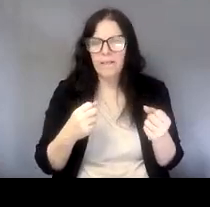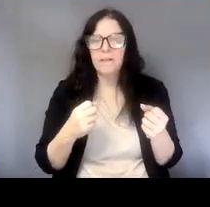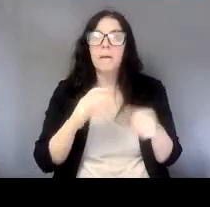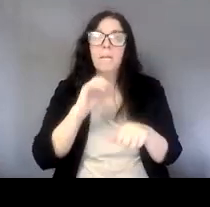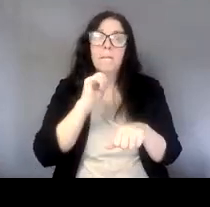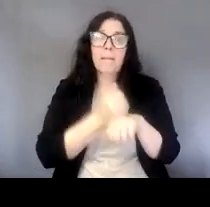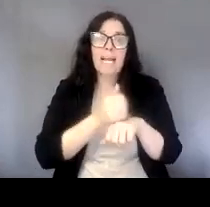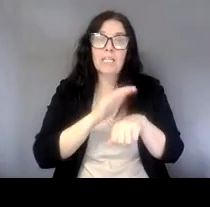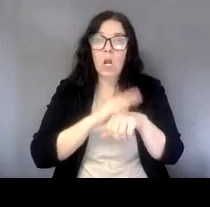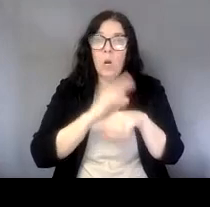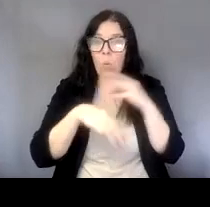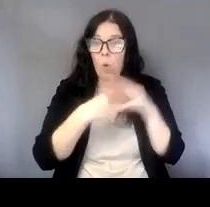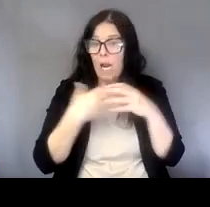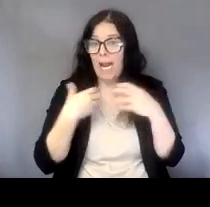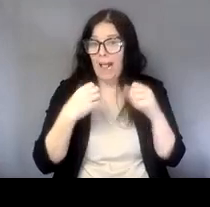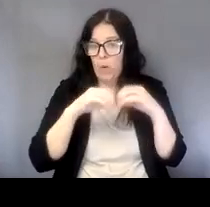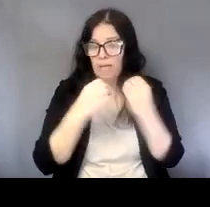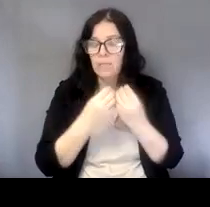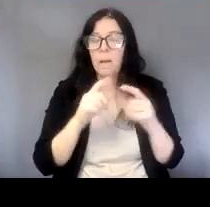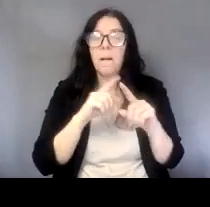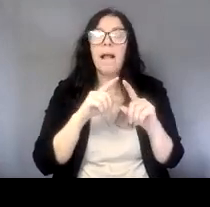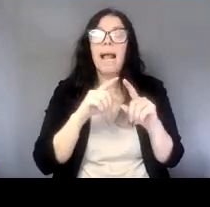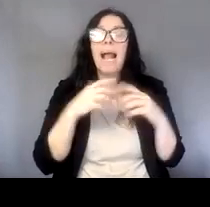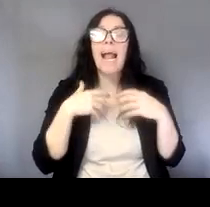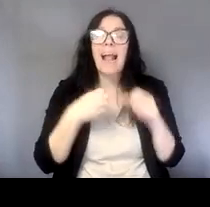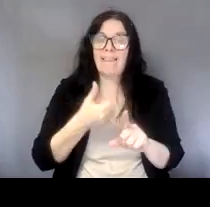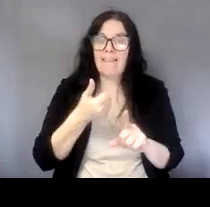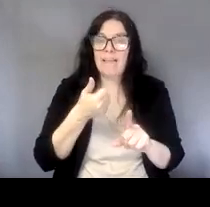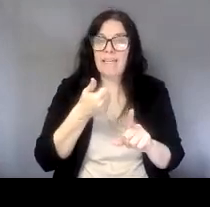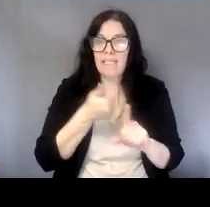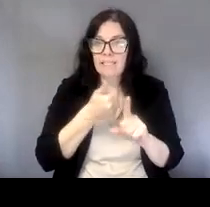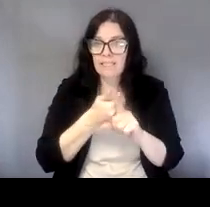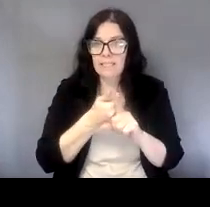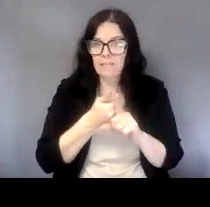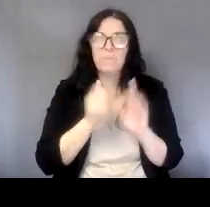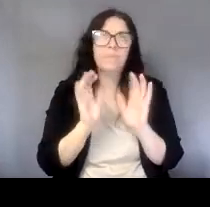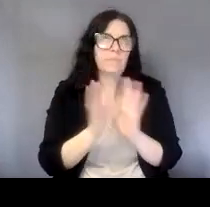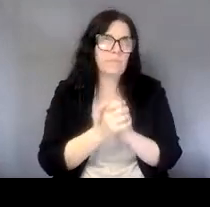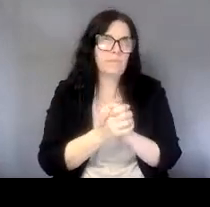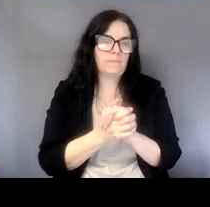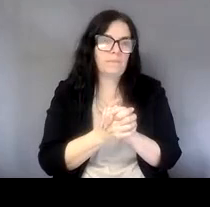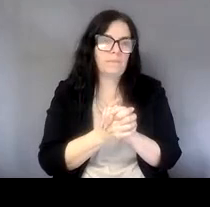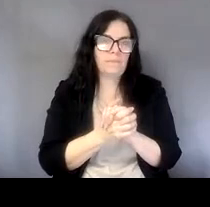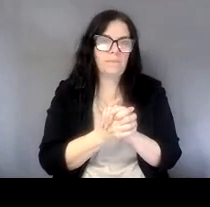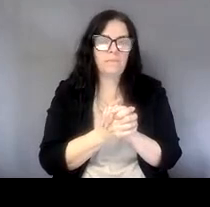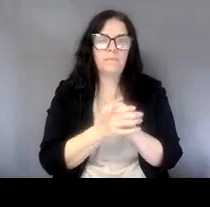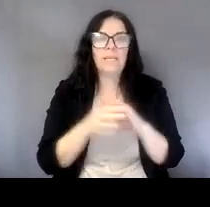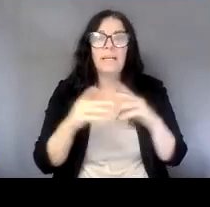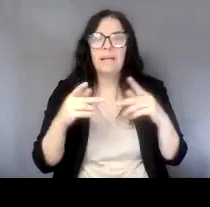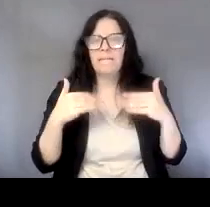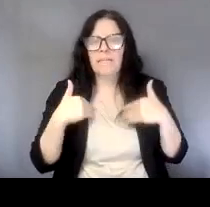Organization, health is a state of physical, and when we talk about physical, we mean how you feel